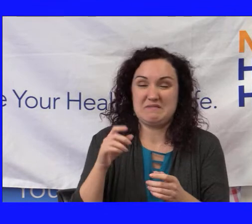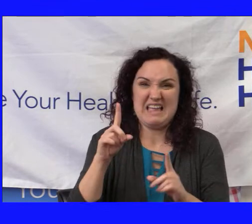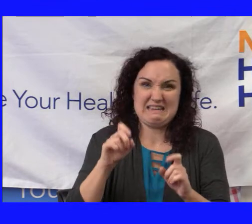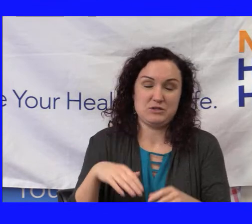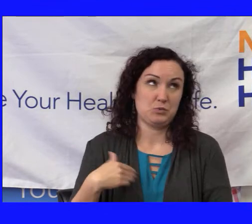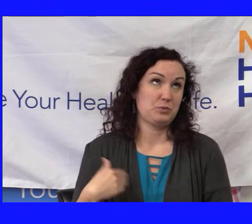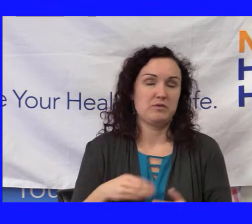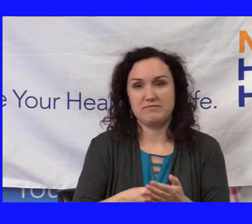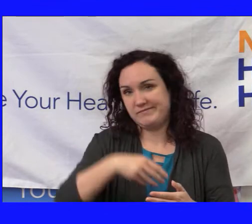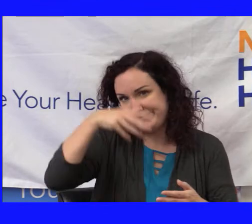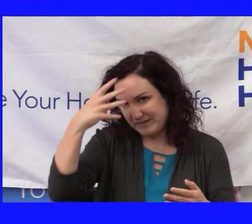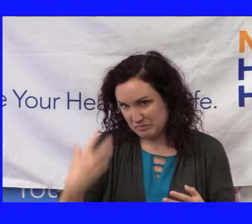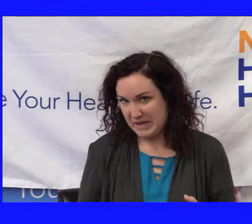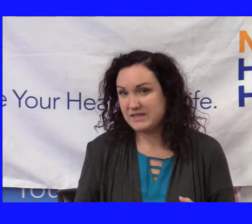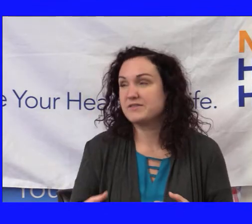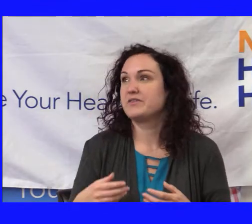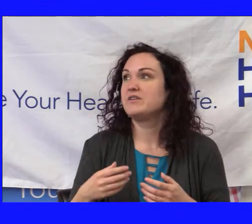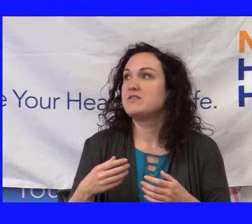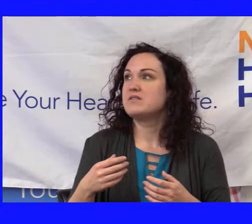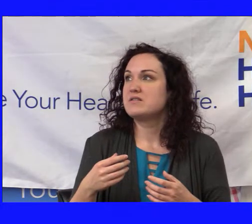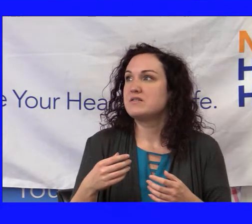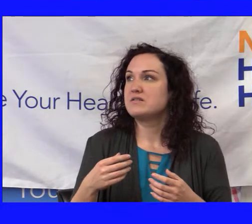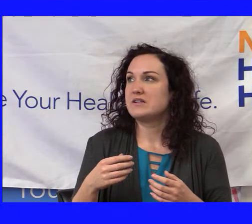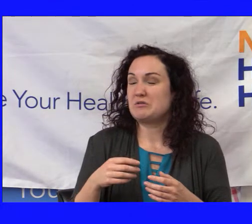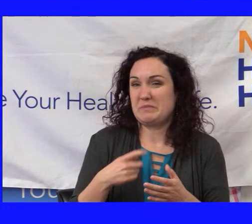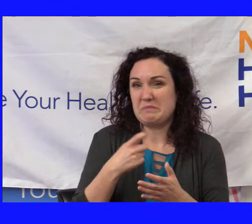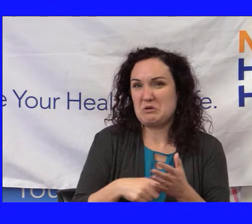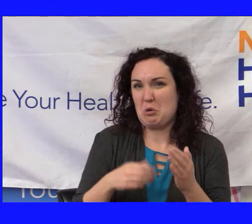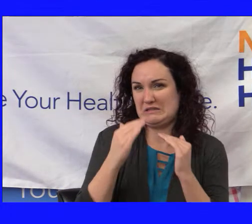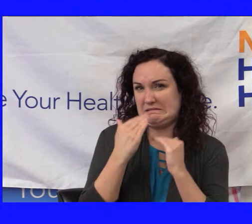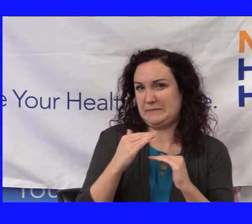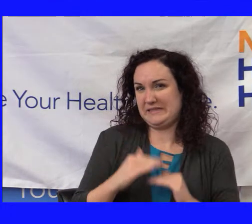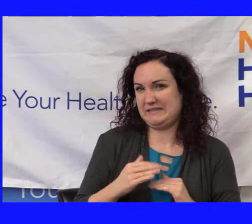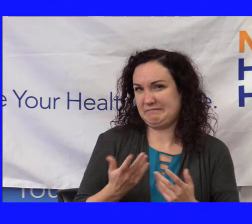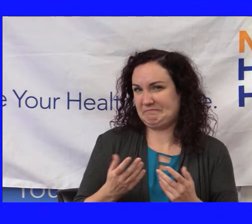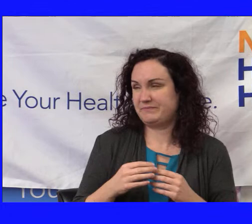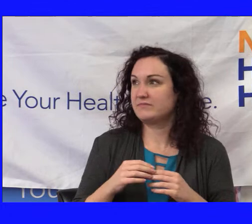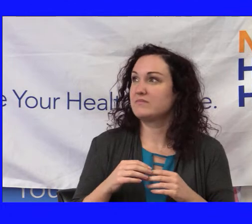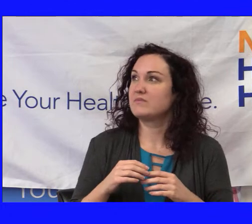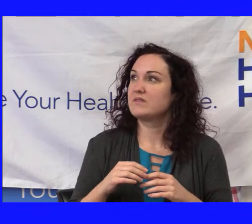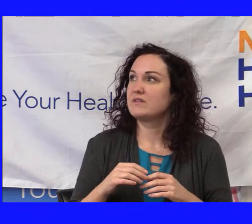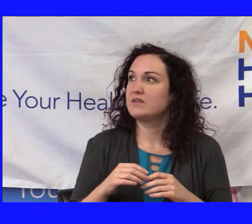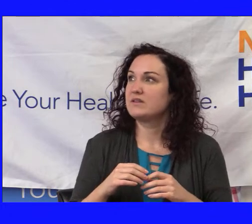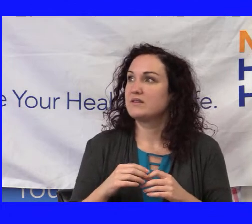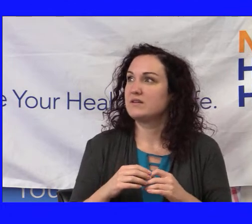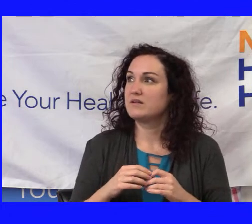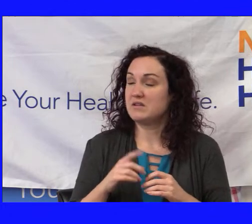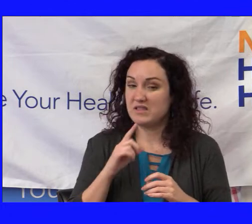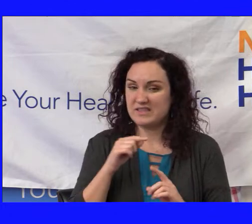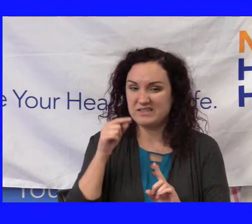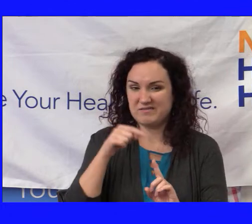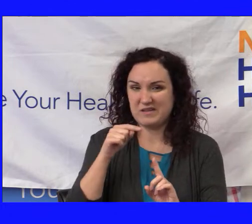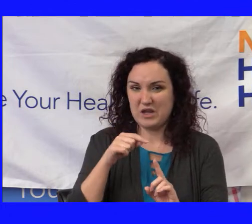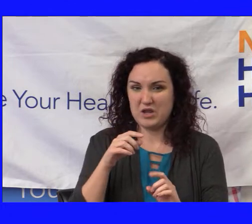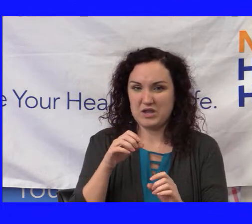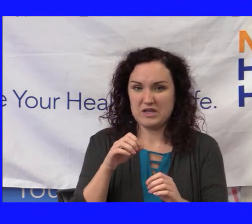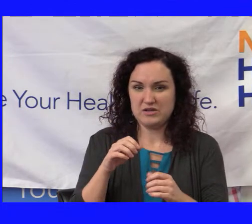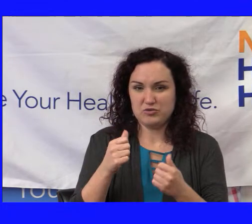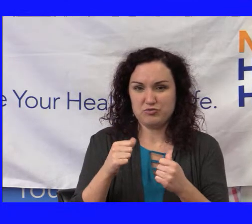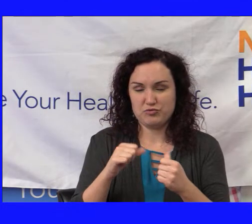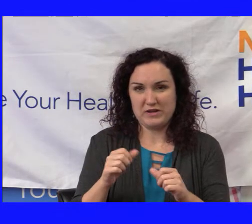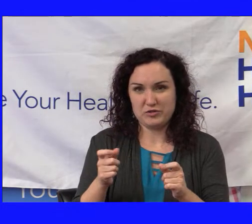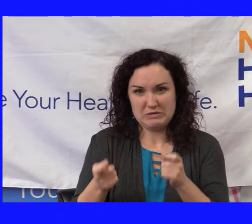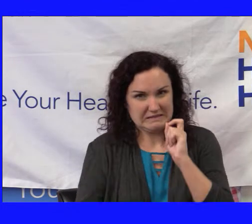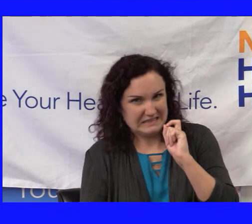were to do it on scale, it would be, again, cost prohibitive. But I think that is the ultimate, because this is a workaround, but this is not probably the